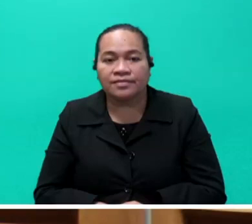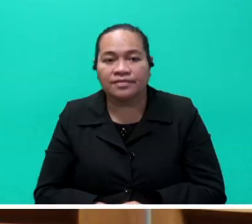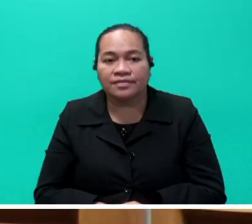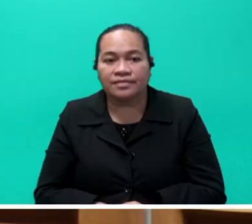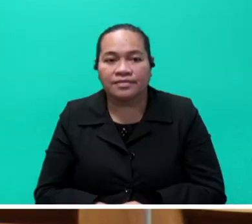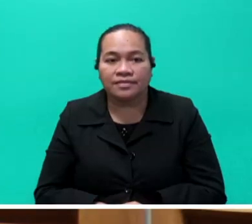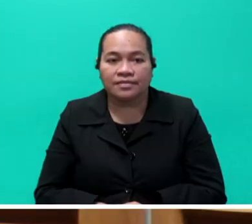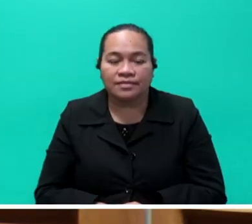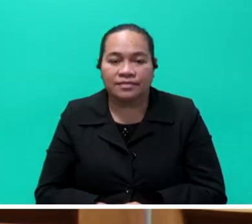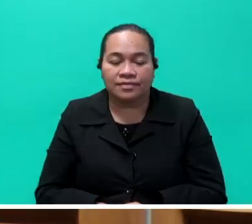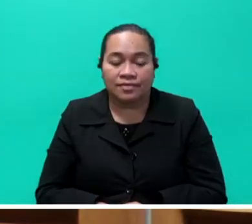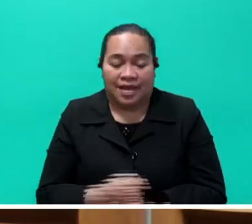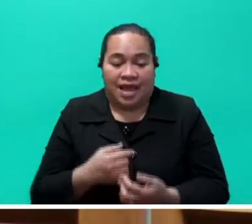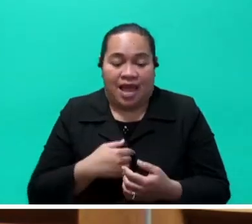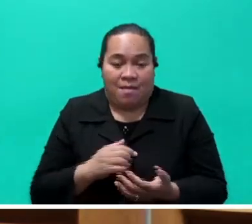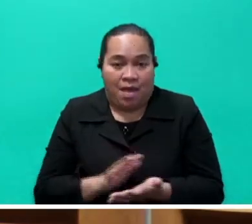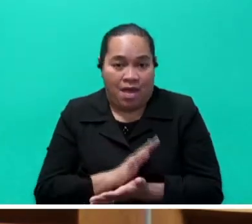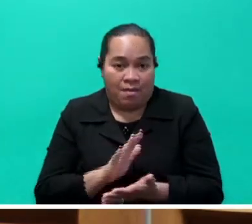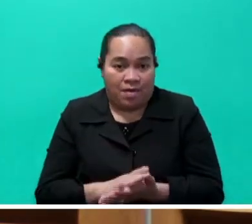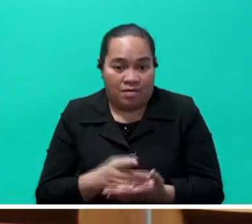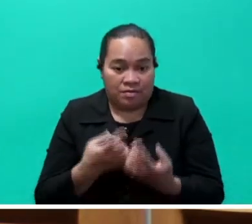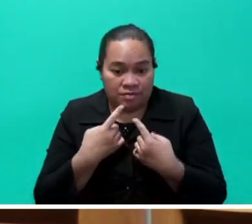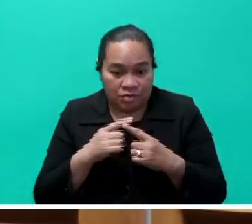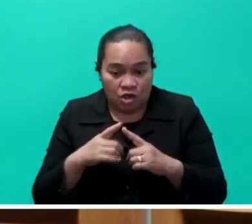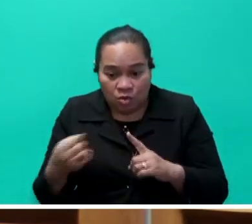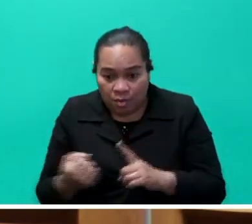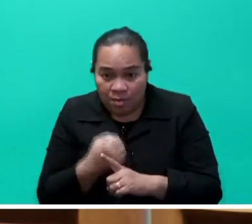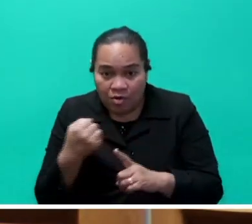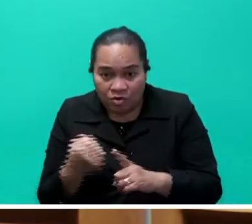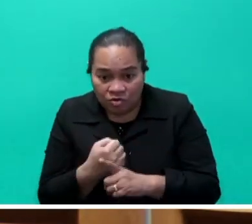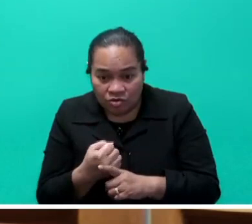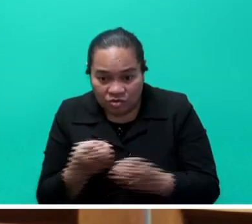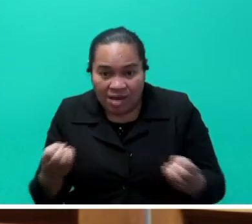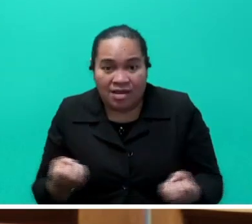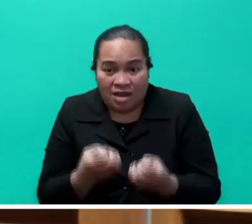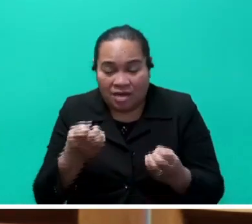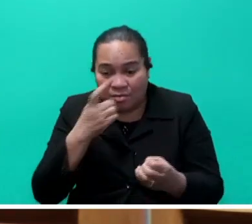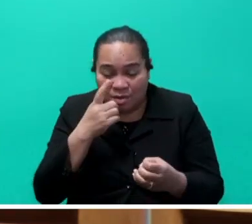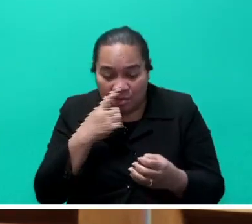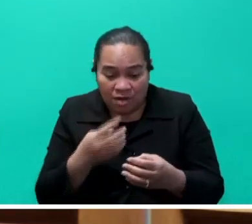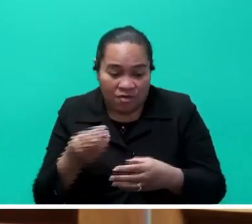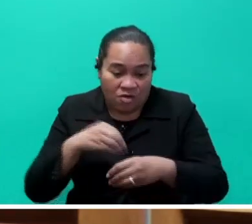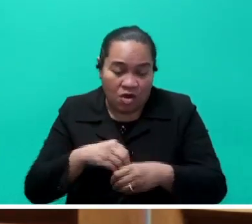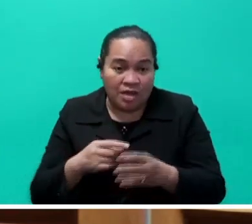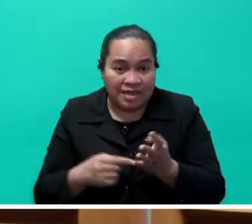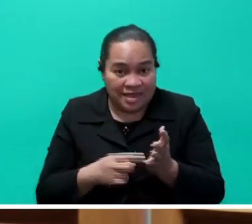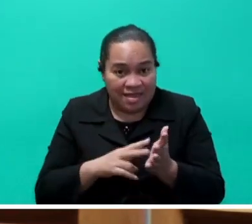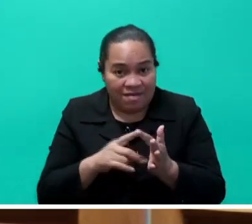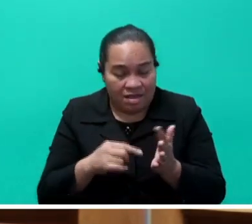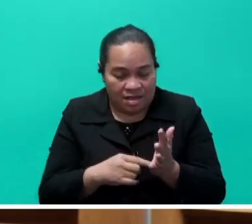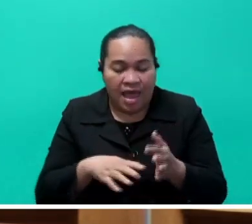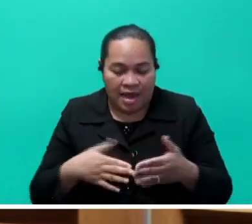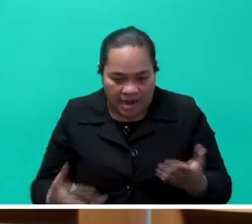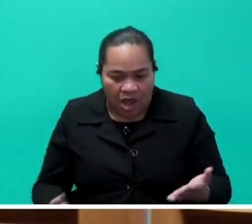Mr. Speaker, sir, I'm also pleased to state that to promote TVET to learners of all income categories and locations, the Ministry of Education